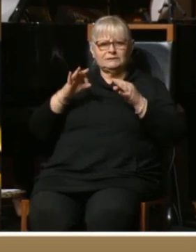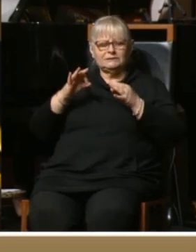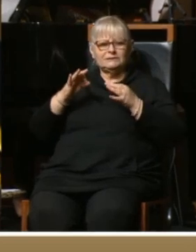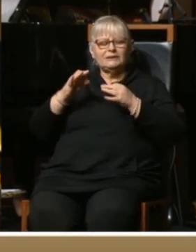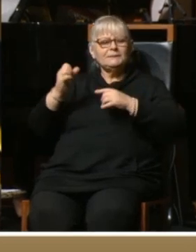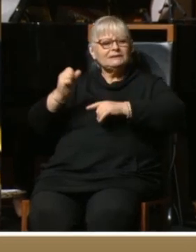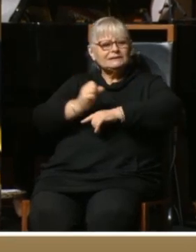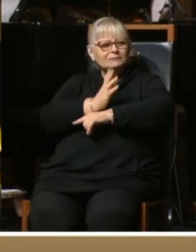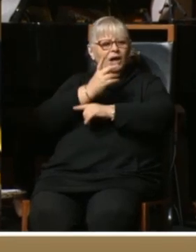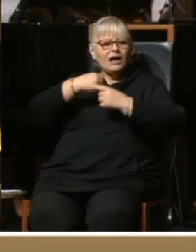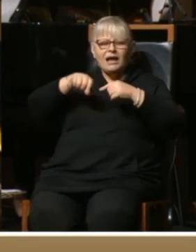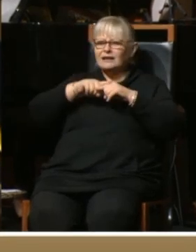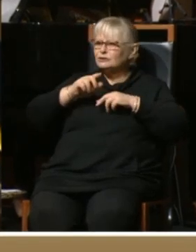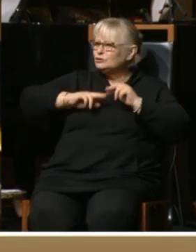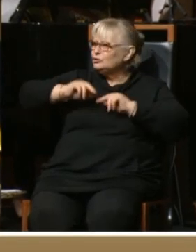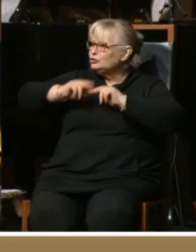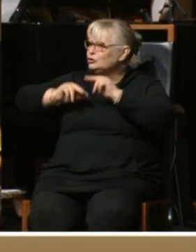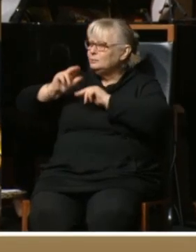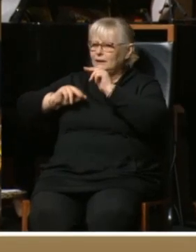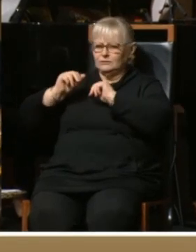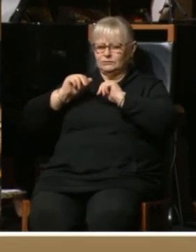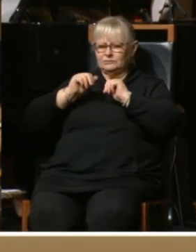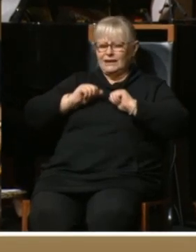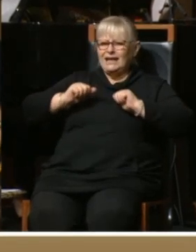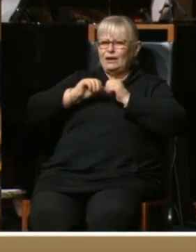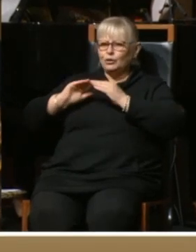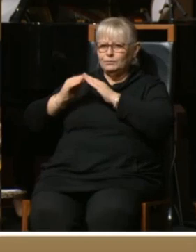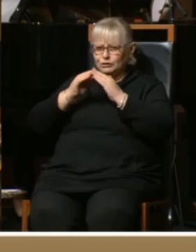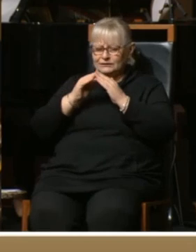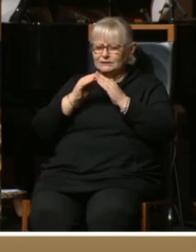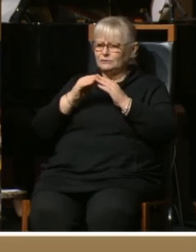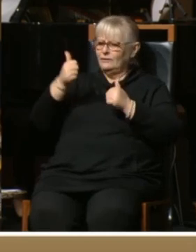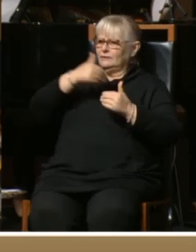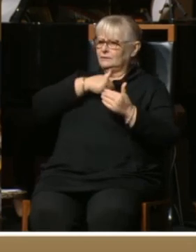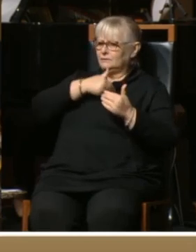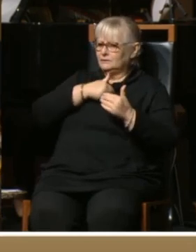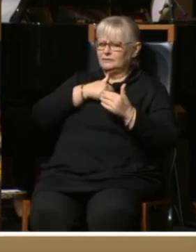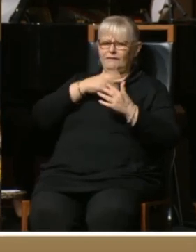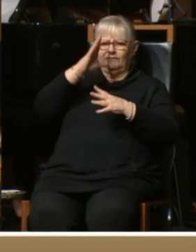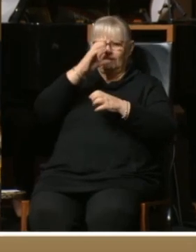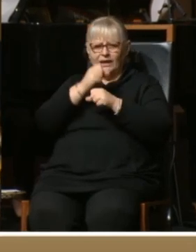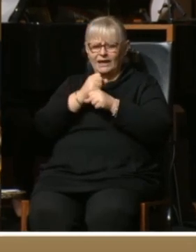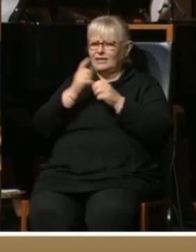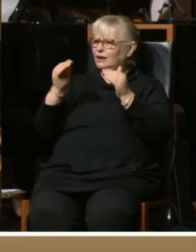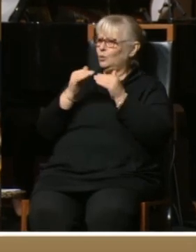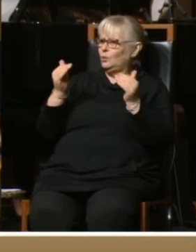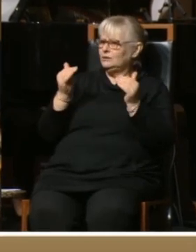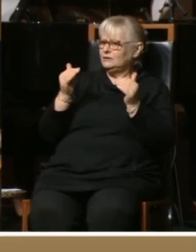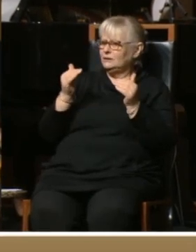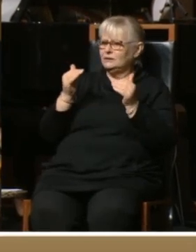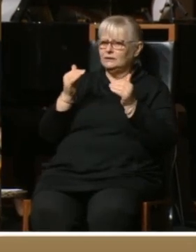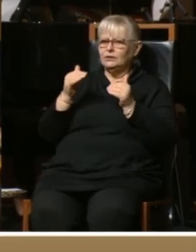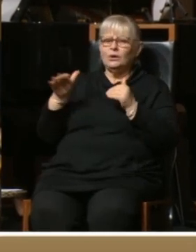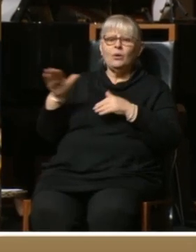inspire us to build up communities of hospitality and faith and equality. May all who are